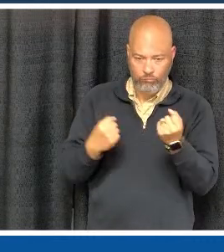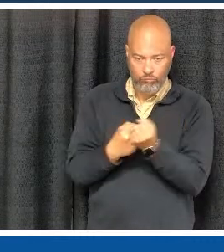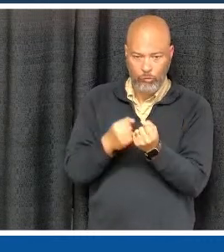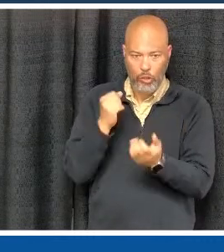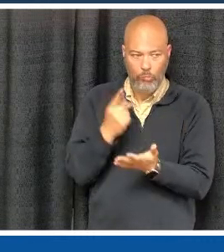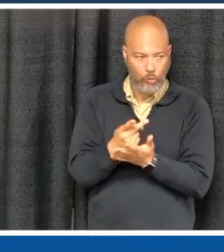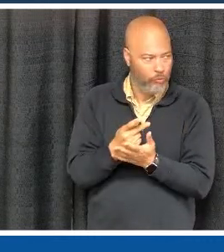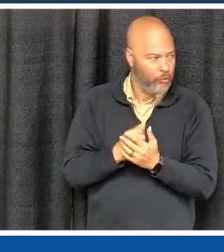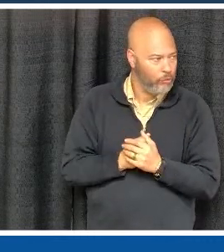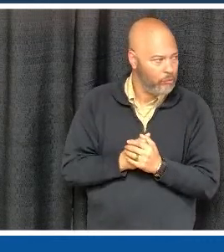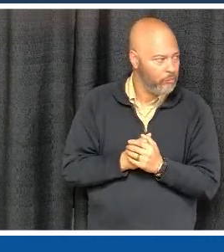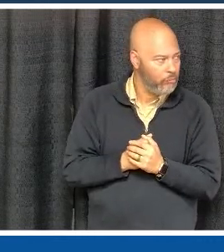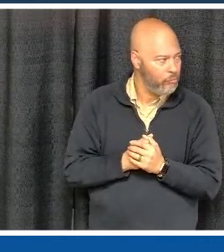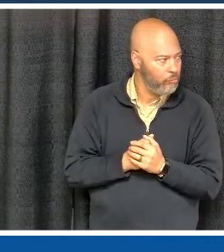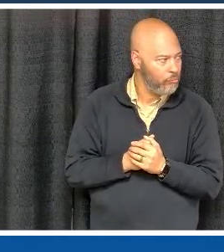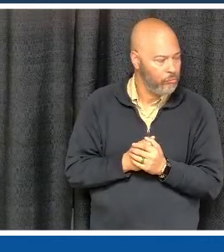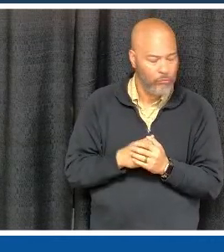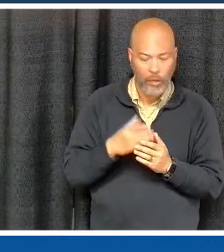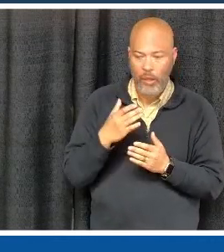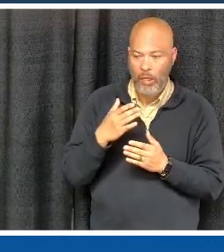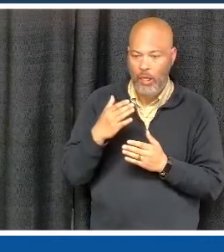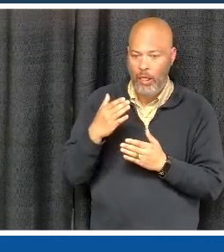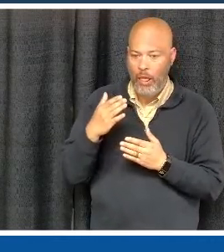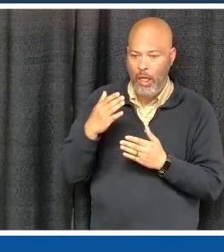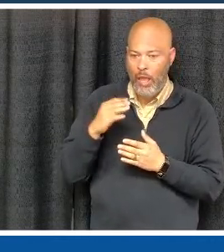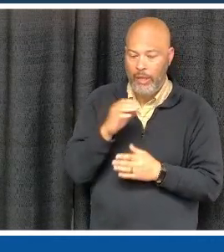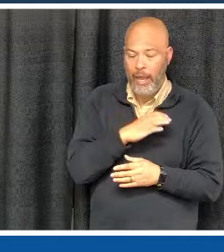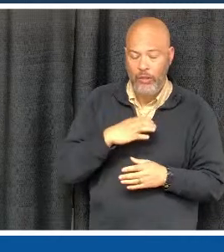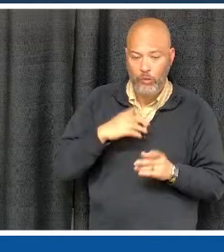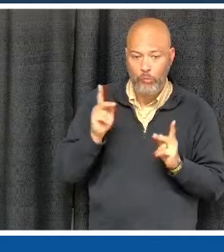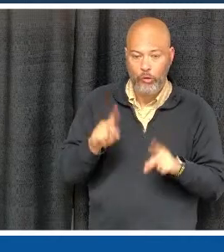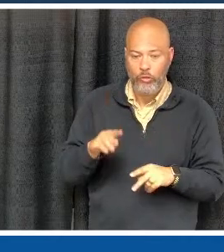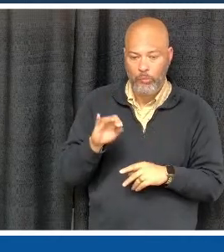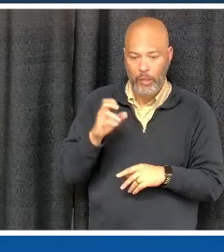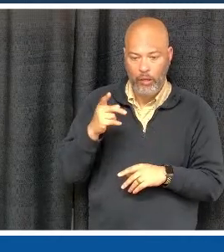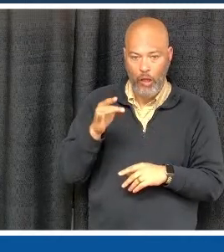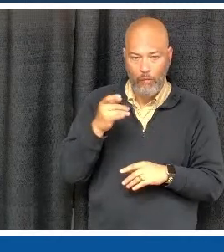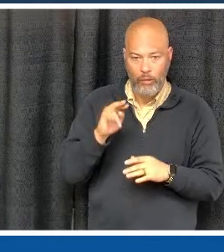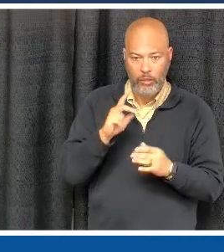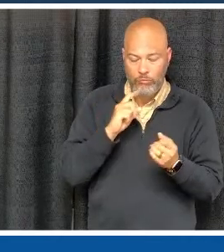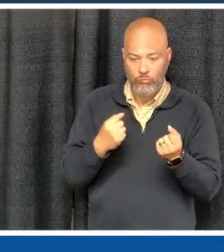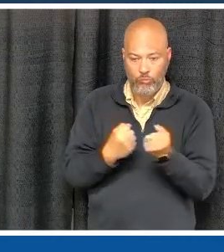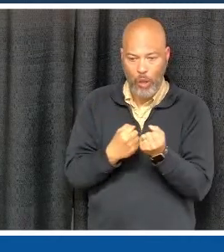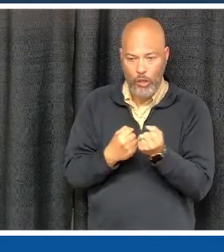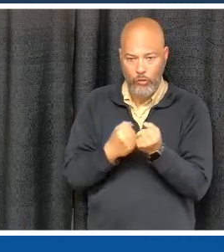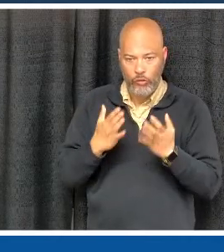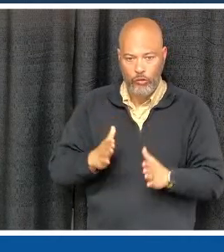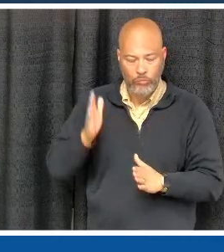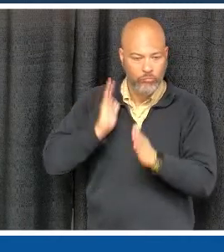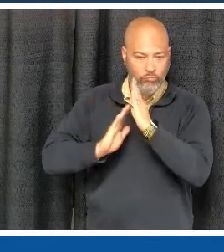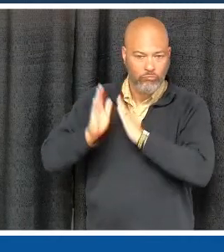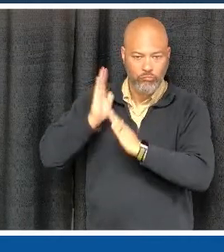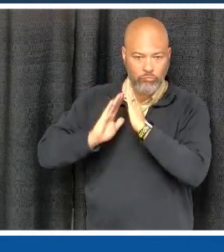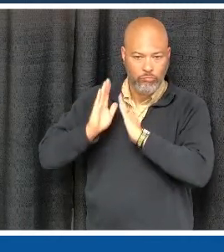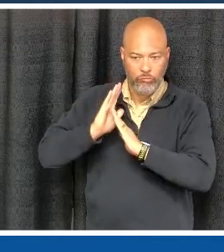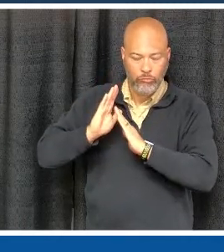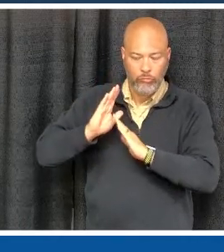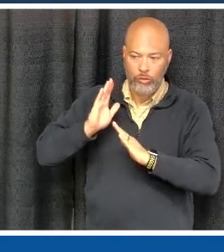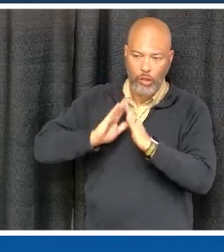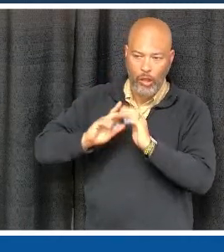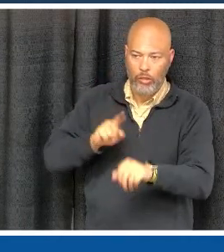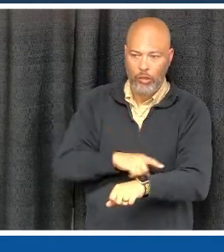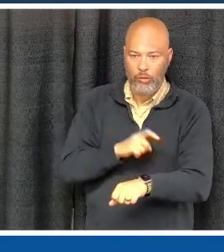approval. All right, thank you. I think Councilperson McLaughlin was the sponsor originally, way back yonder.